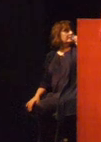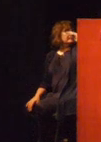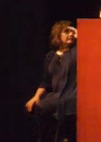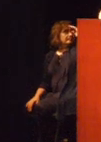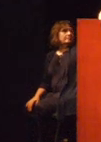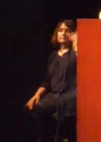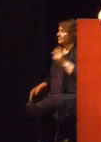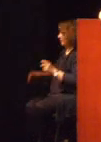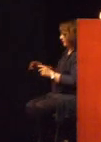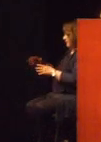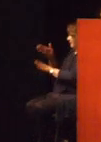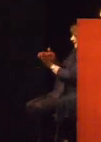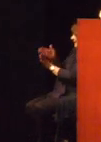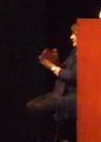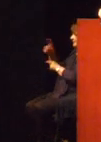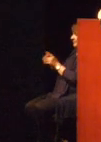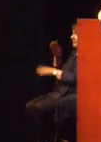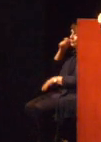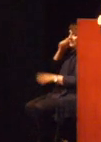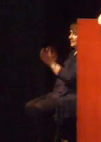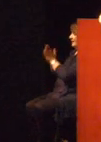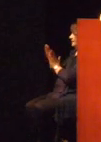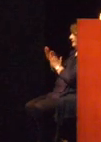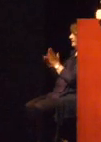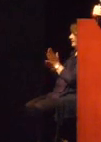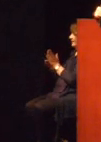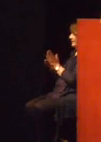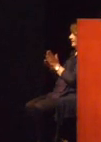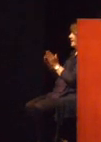Psychology is about racial identity development, about how you handle